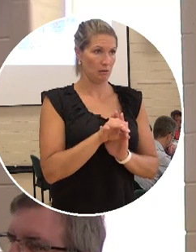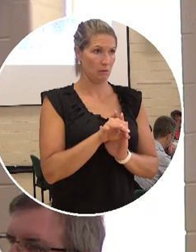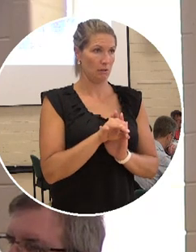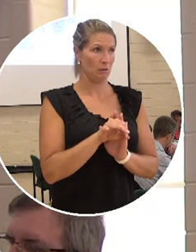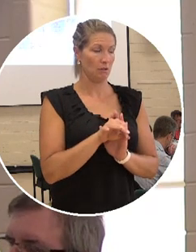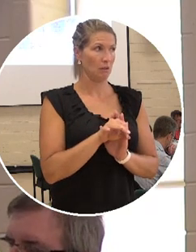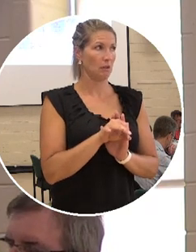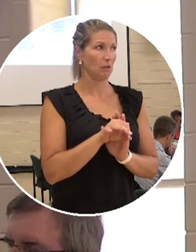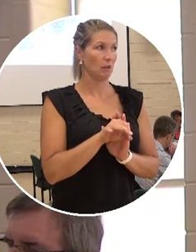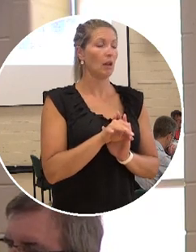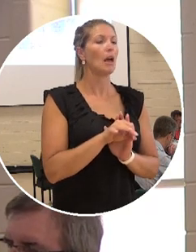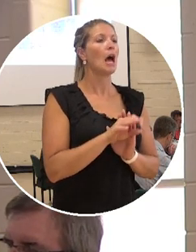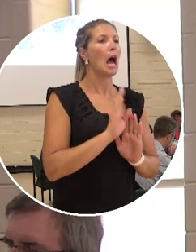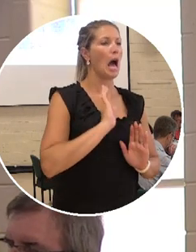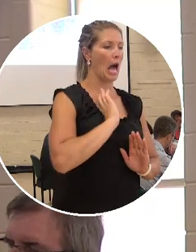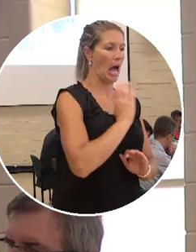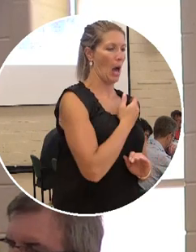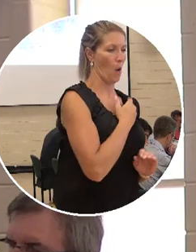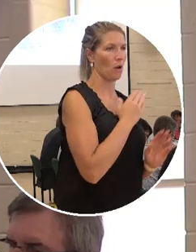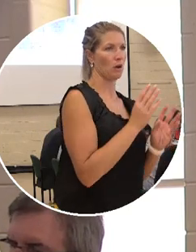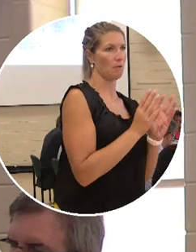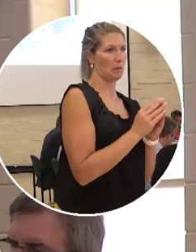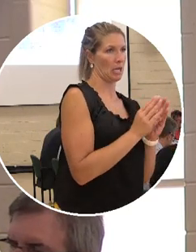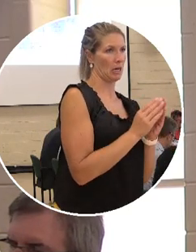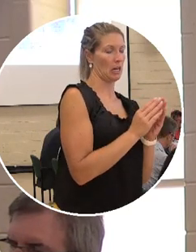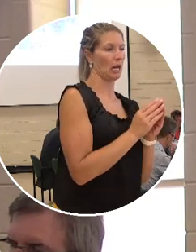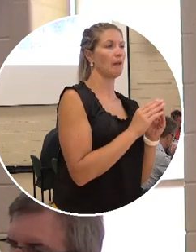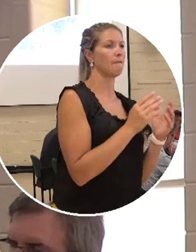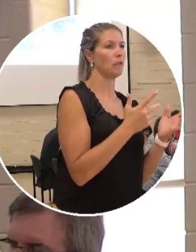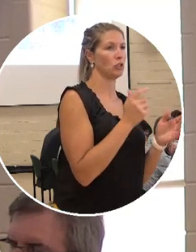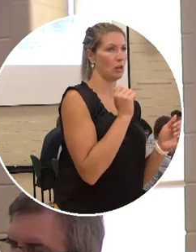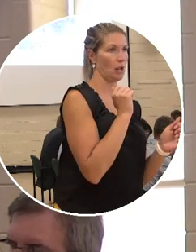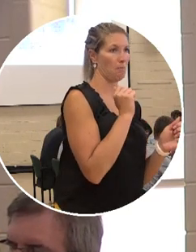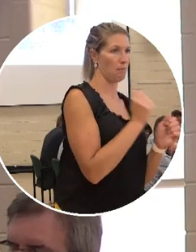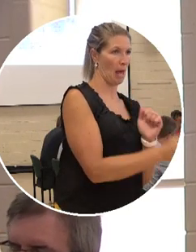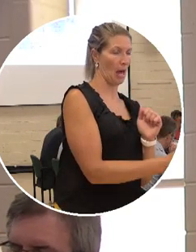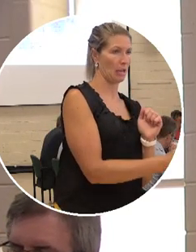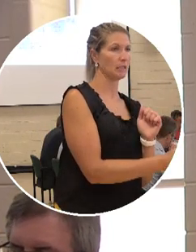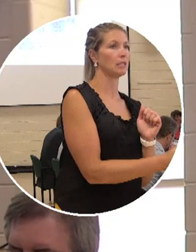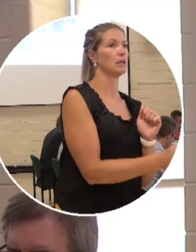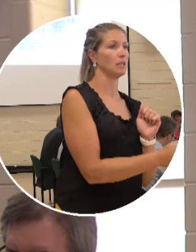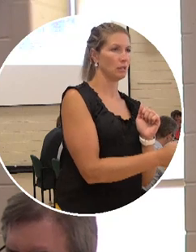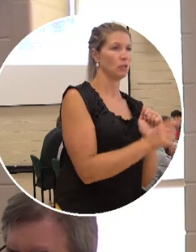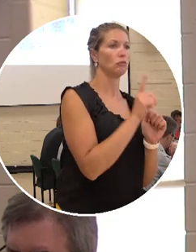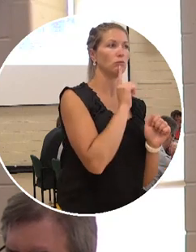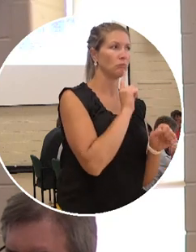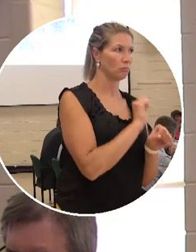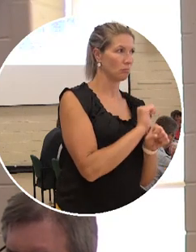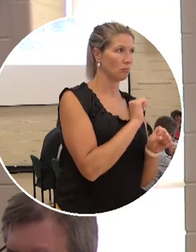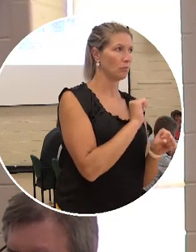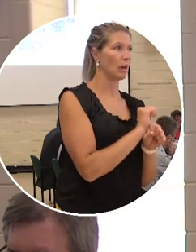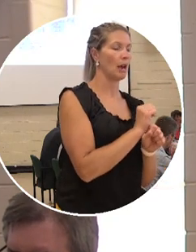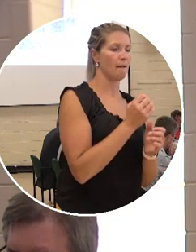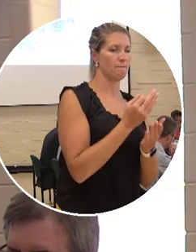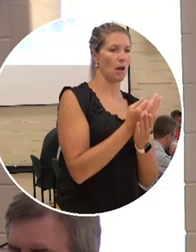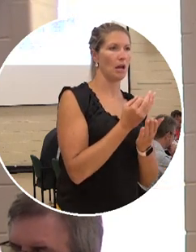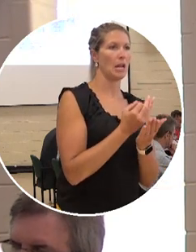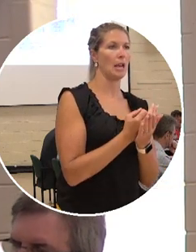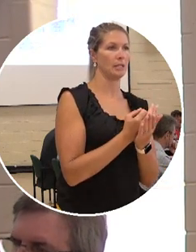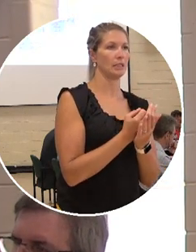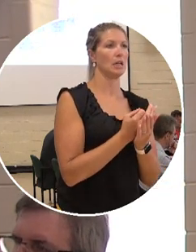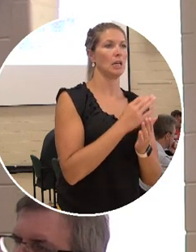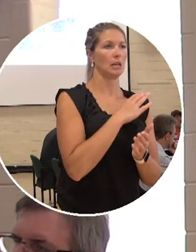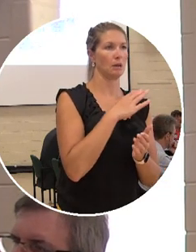We passed a motion at the committee meeting, moved by me, seconded by Winston Carter, that the Finance and Operations Committee recommend to the